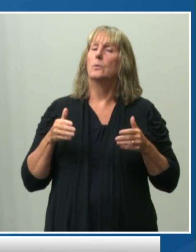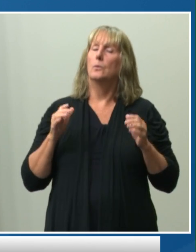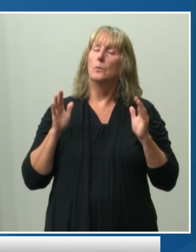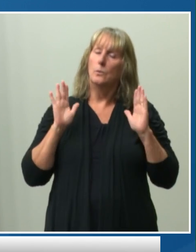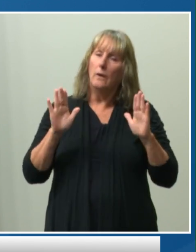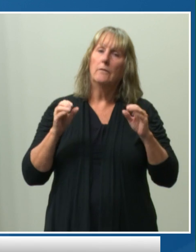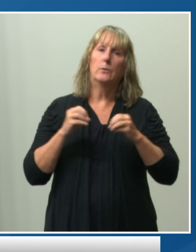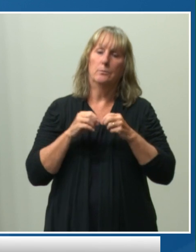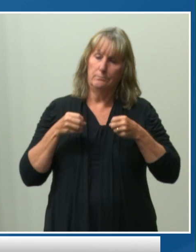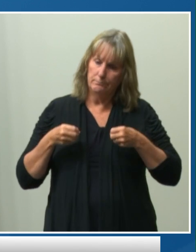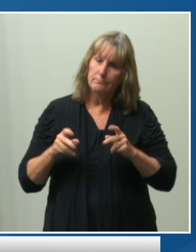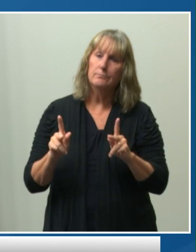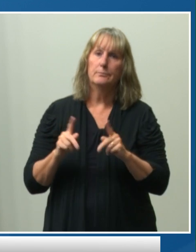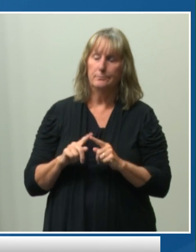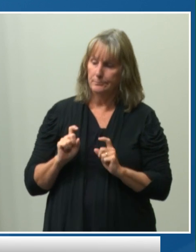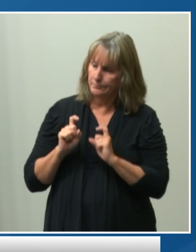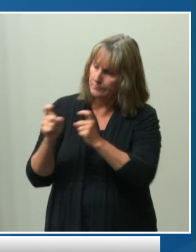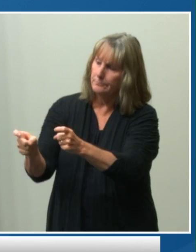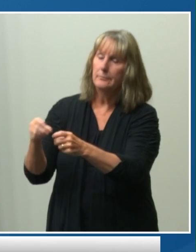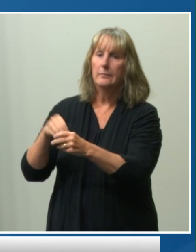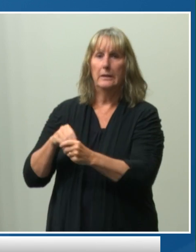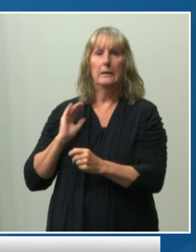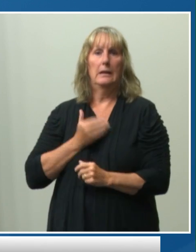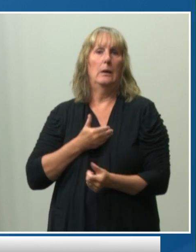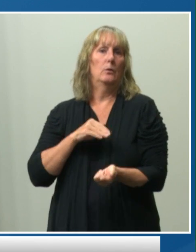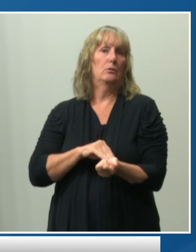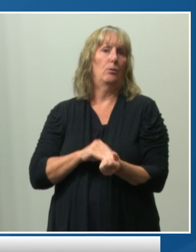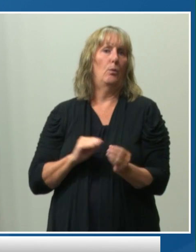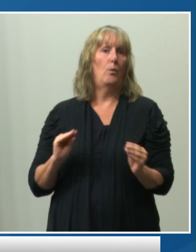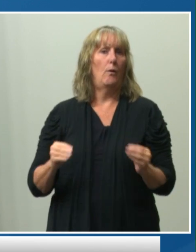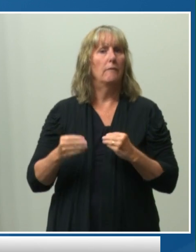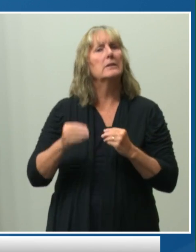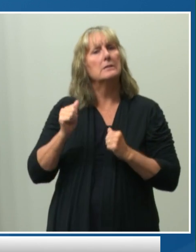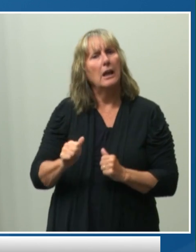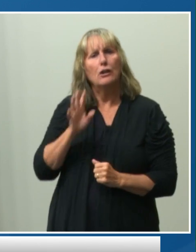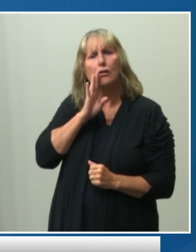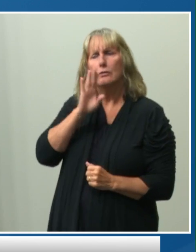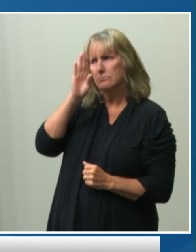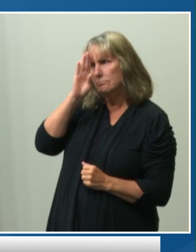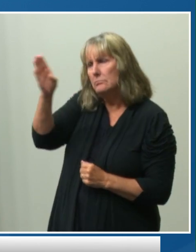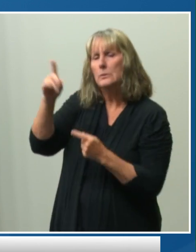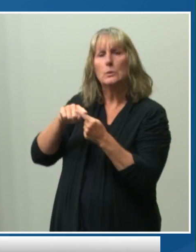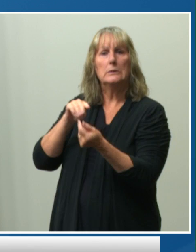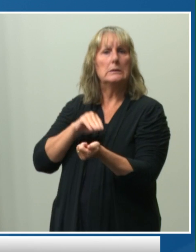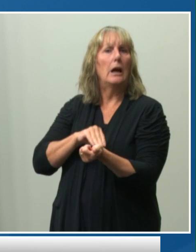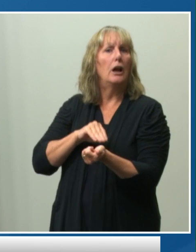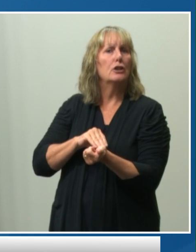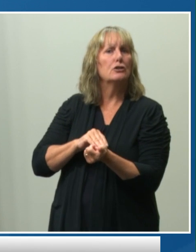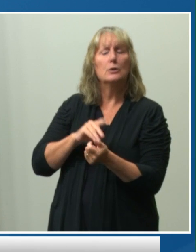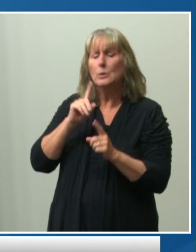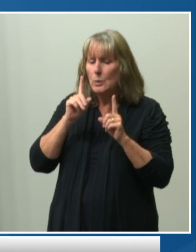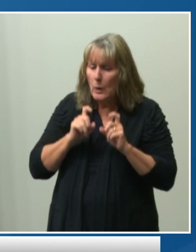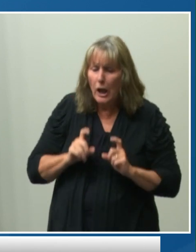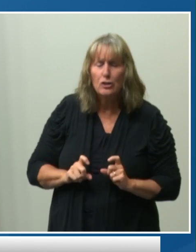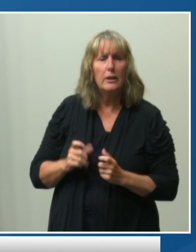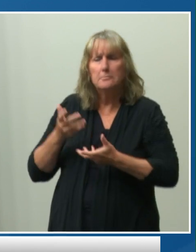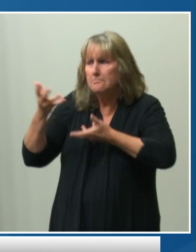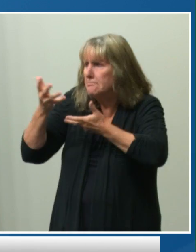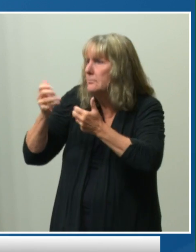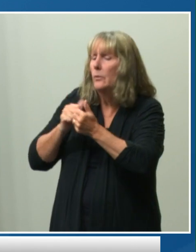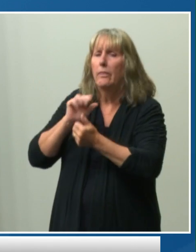that in clinic where people can have a direct conversation with their provider and go over whatever questions they have,